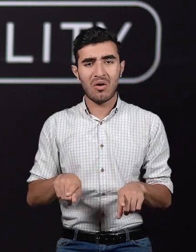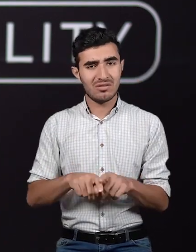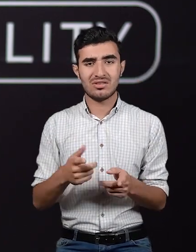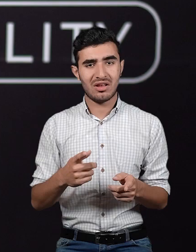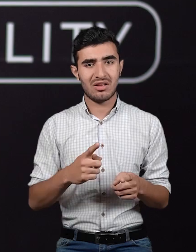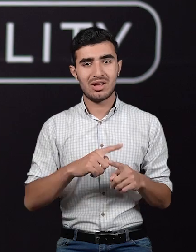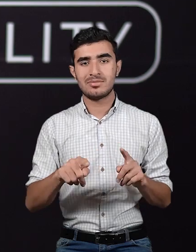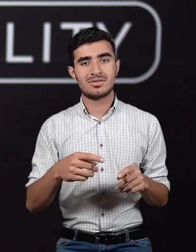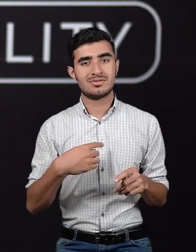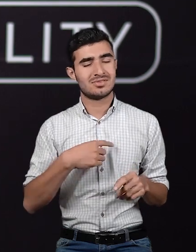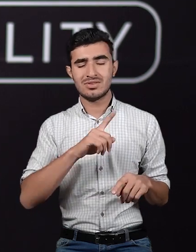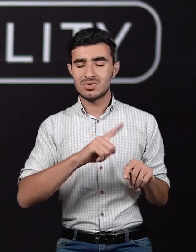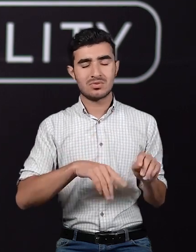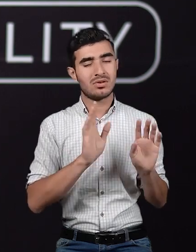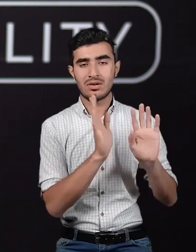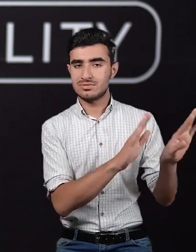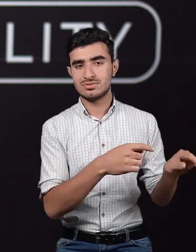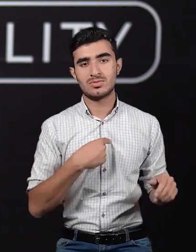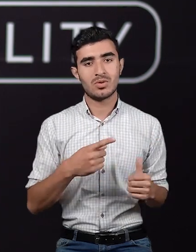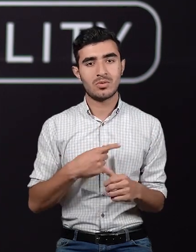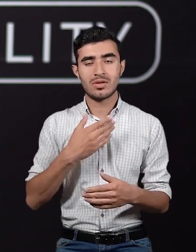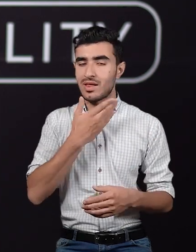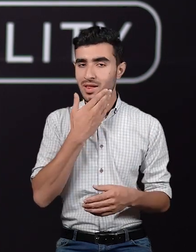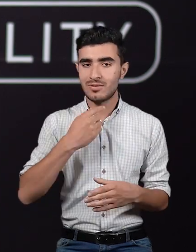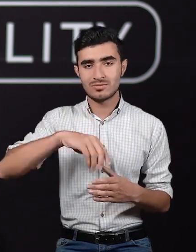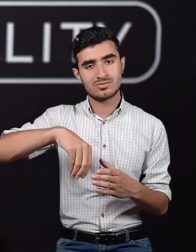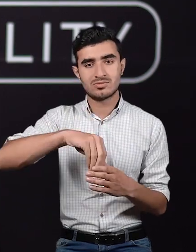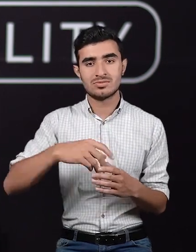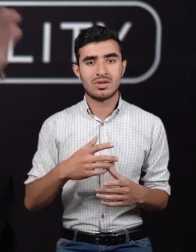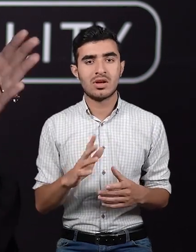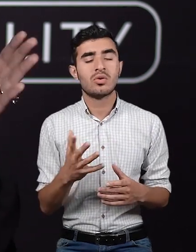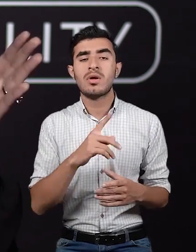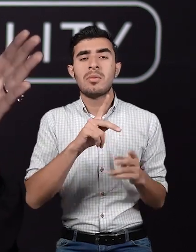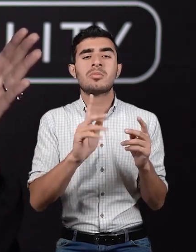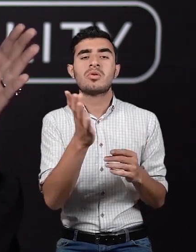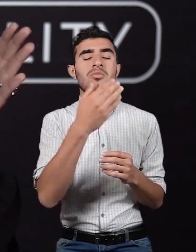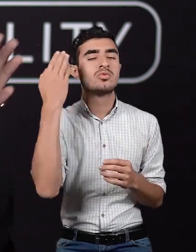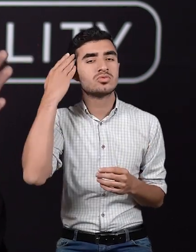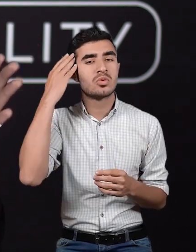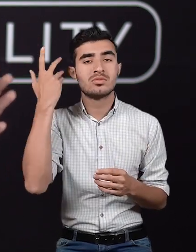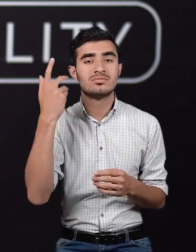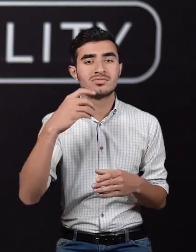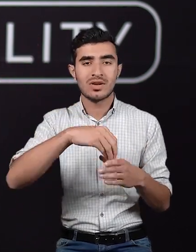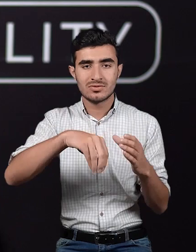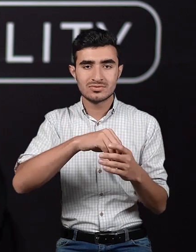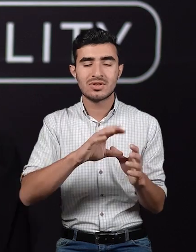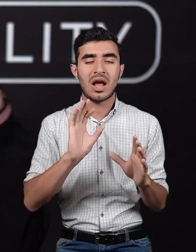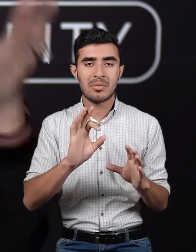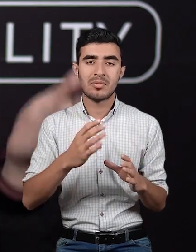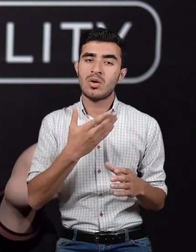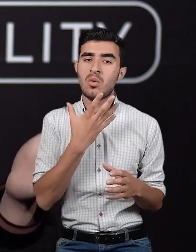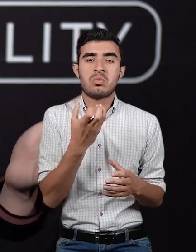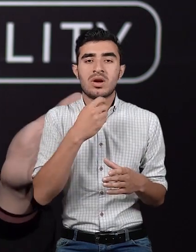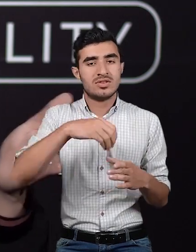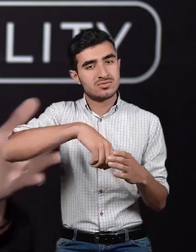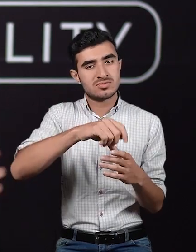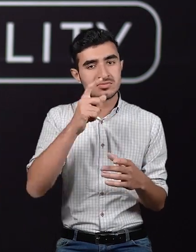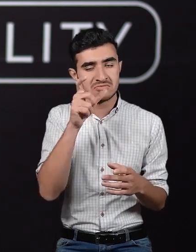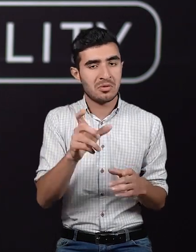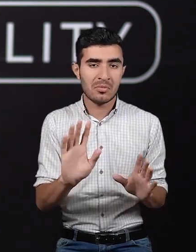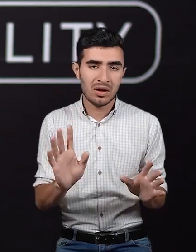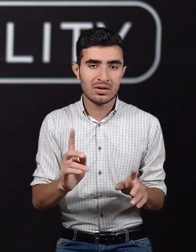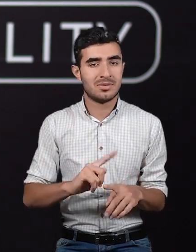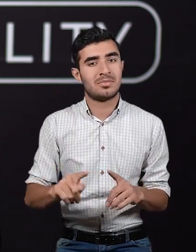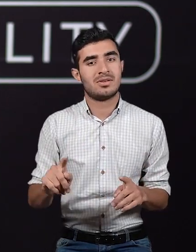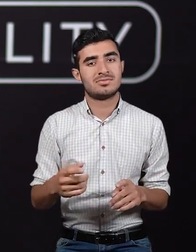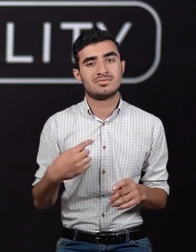issa karke. You know, us waqt pe itna exposure nahi tha. Kitchen se related aapko lagta tha, achha isne bawarchan banna hai.